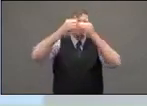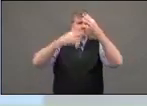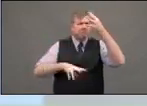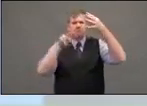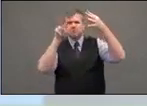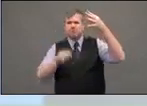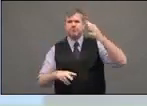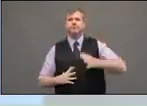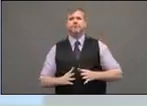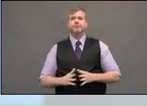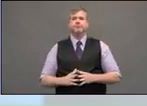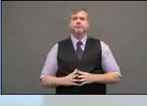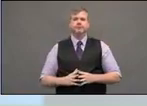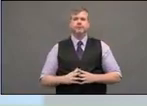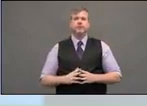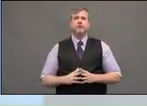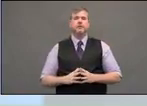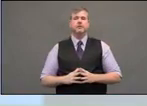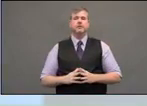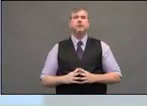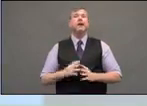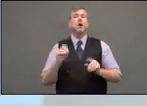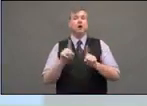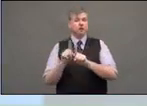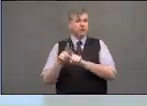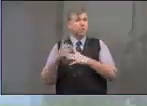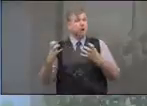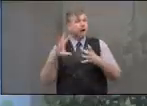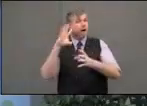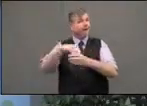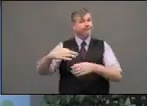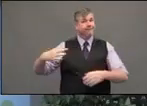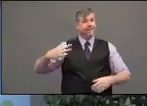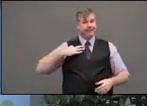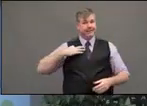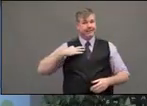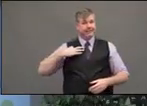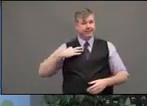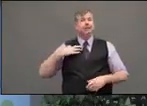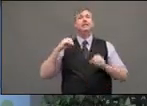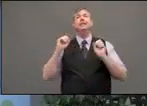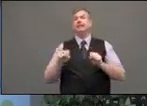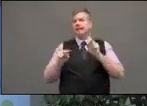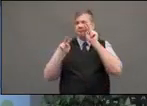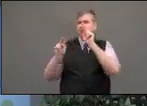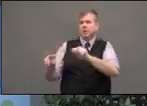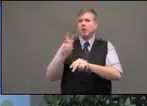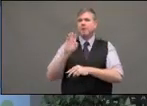www.sccgov.org/icanhelp. Thank you so much. Have a great day.